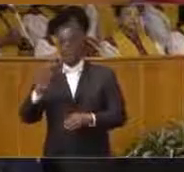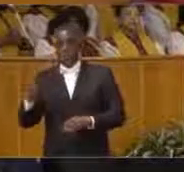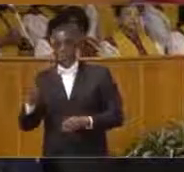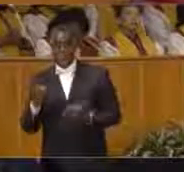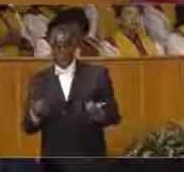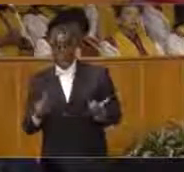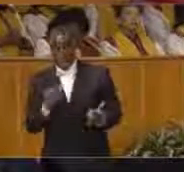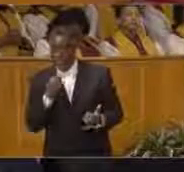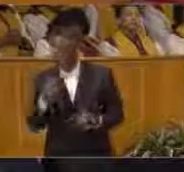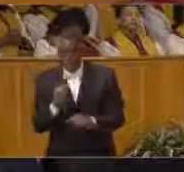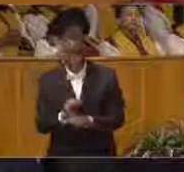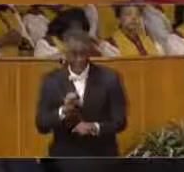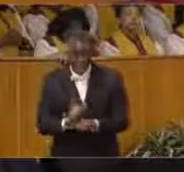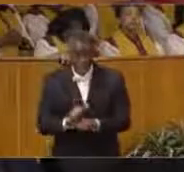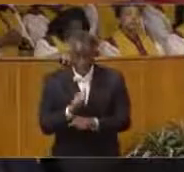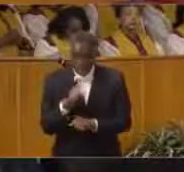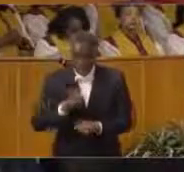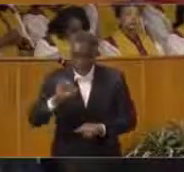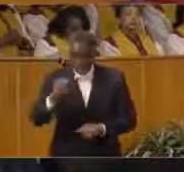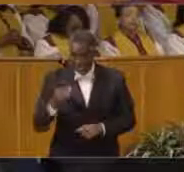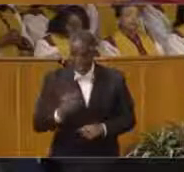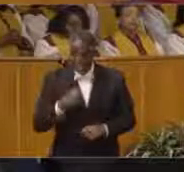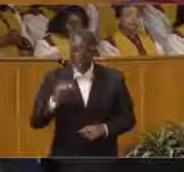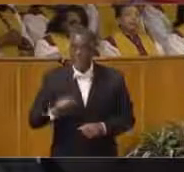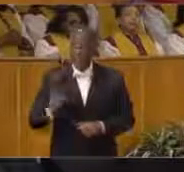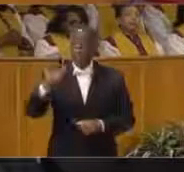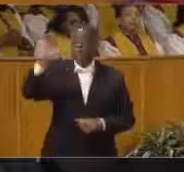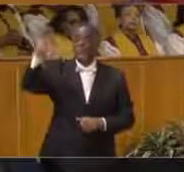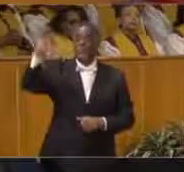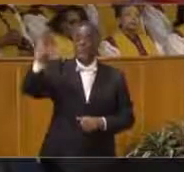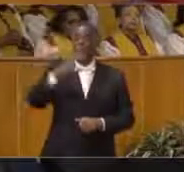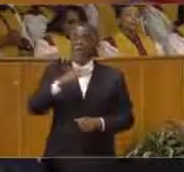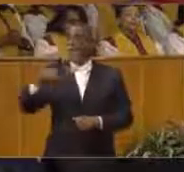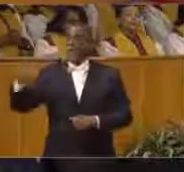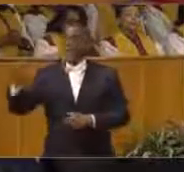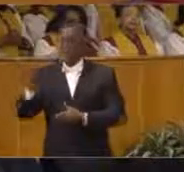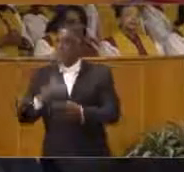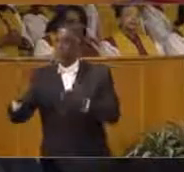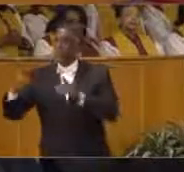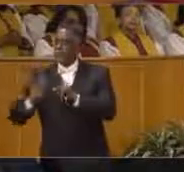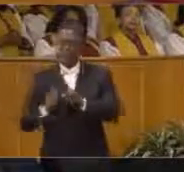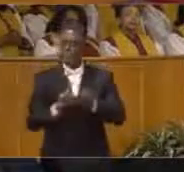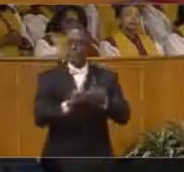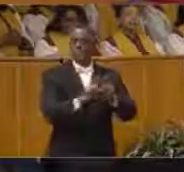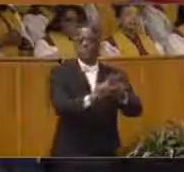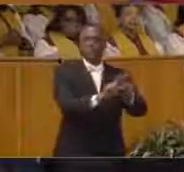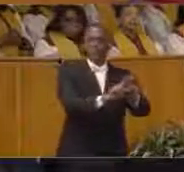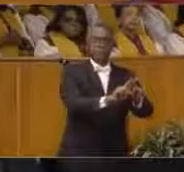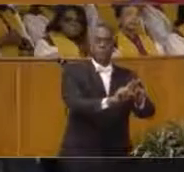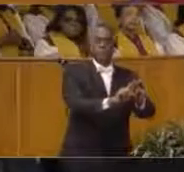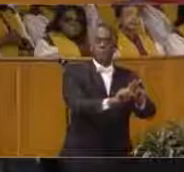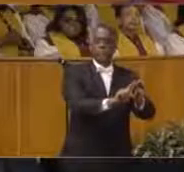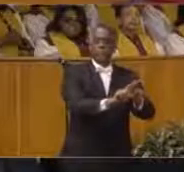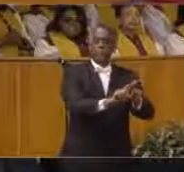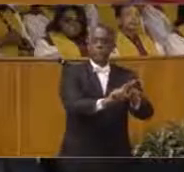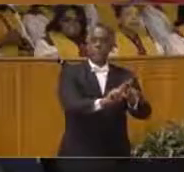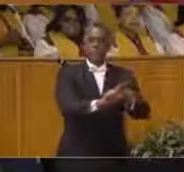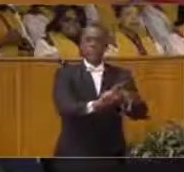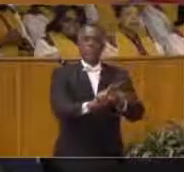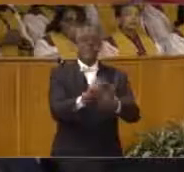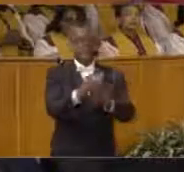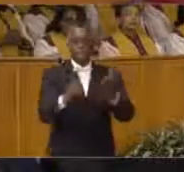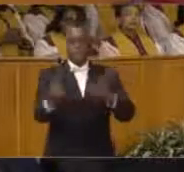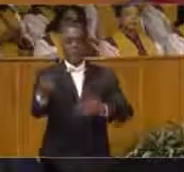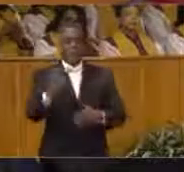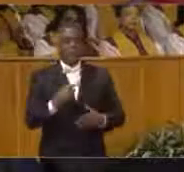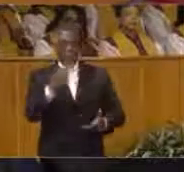unemployed, I need you to raise your hand. And security is going to bring one of you into the sanctuary. They're on their way. They're on their way even now. Someone's coming. Believe in